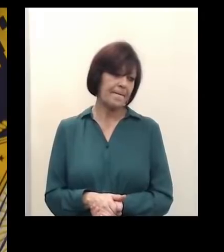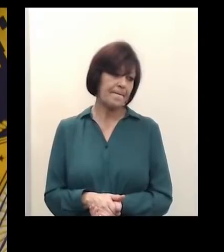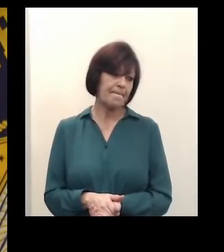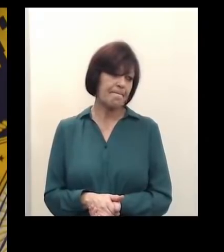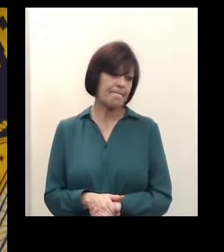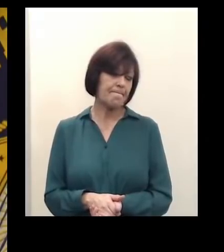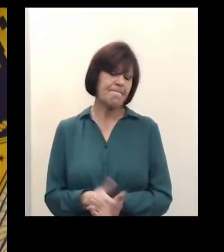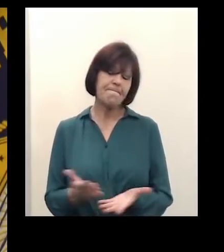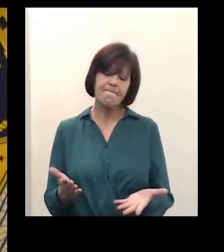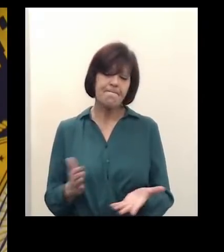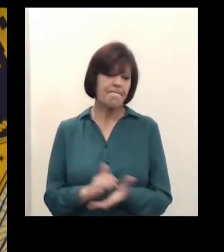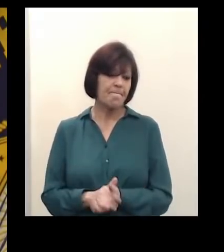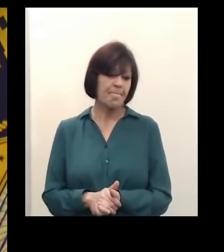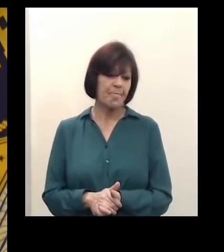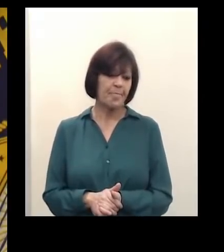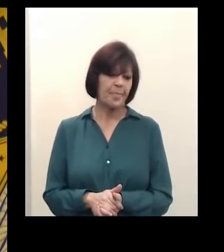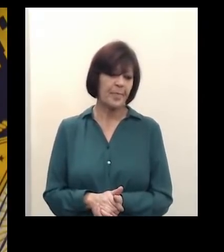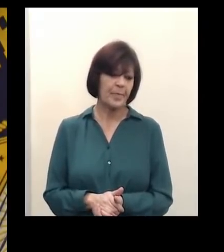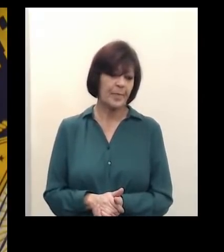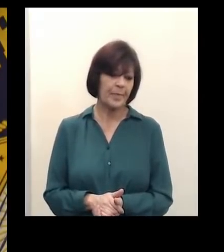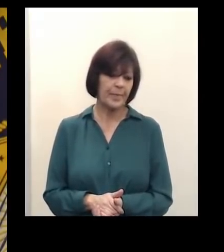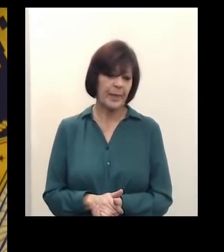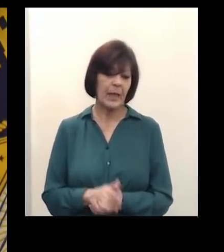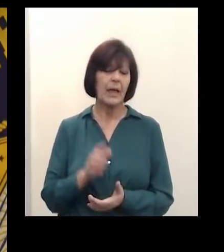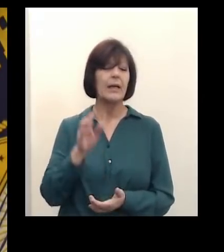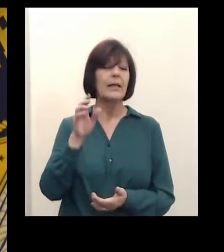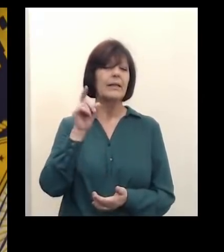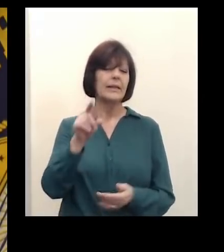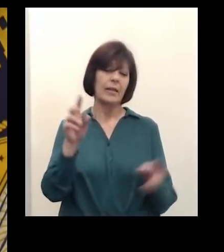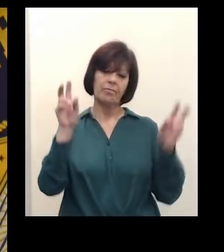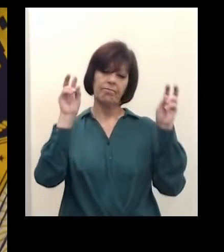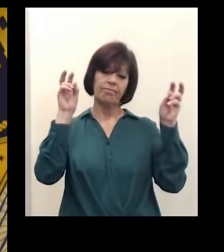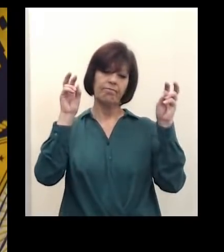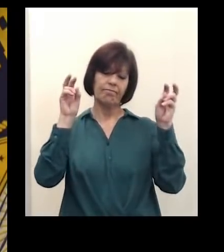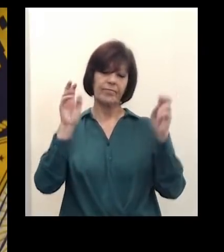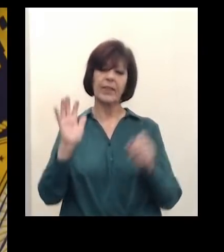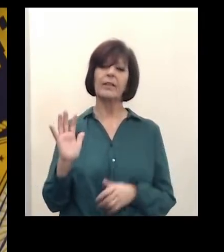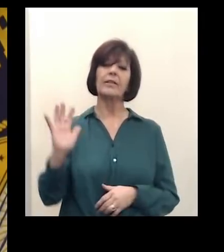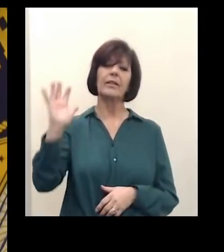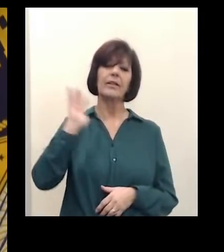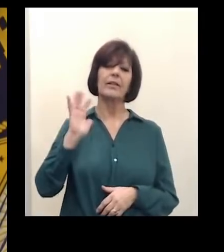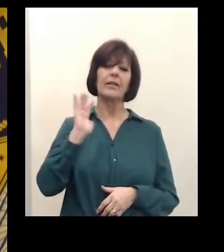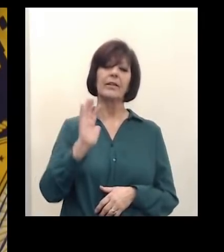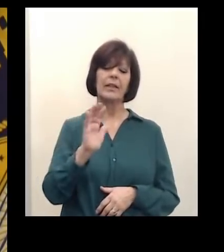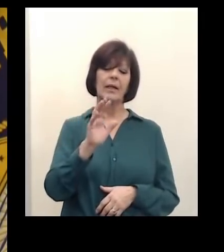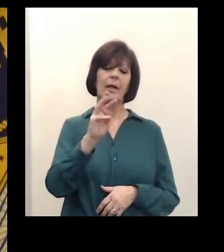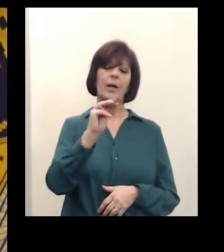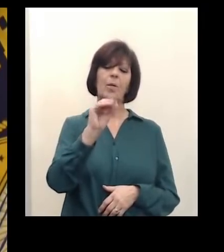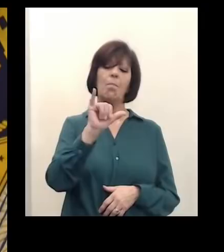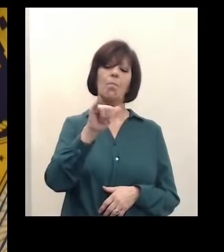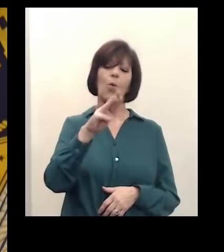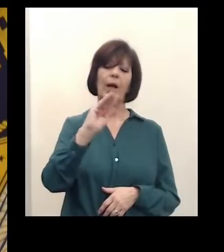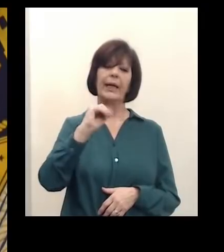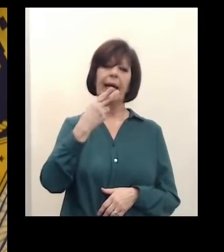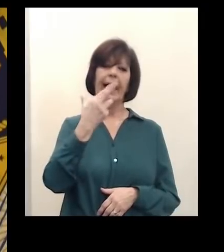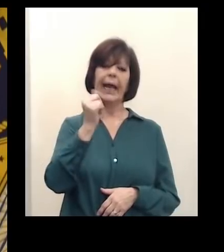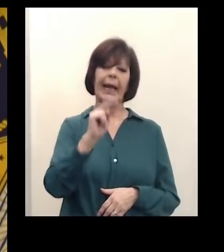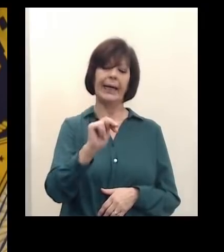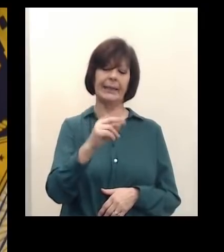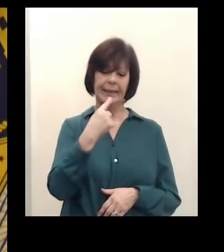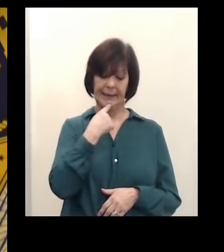I'm always reminded of the phrase that former Senator, the late Senator Daniel Patrick Moynihan, said, which